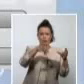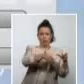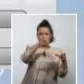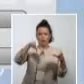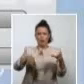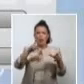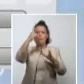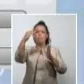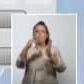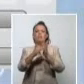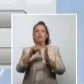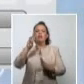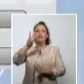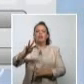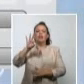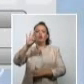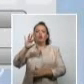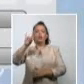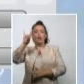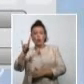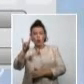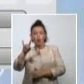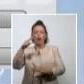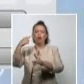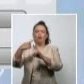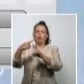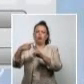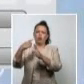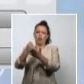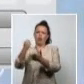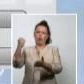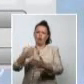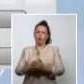we are studying the source of the contagion.